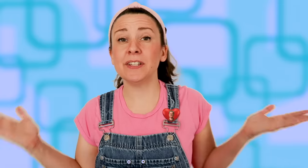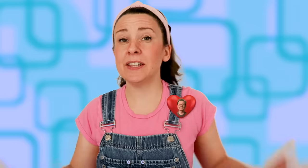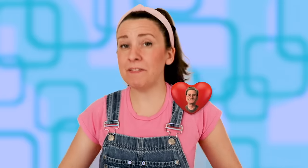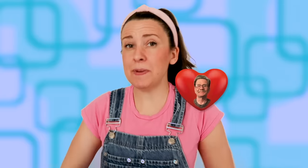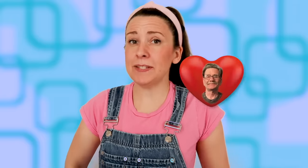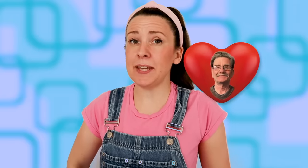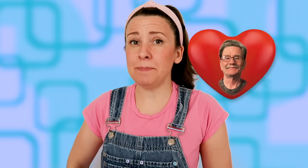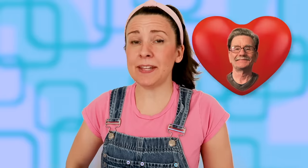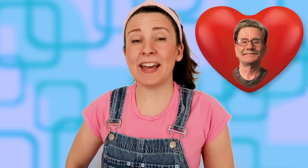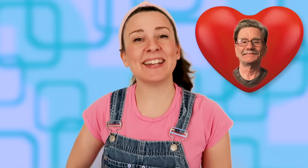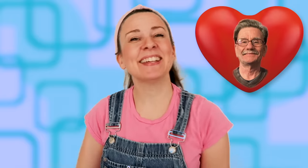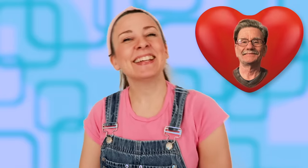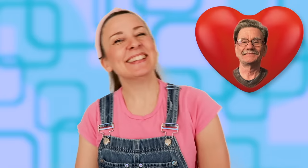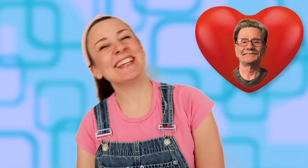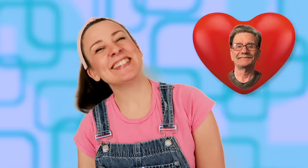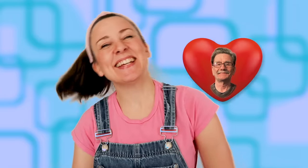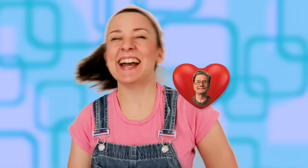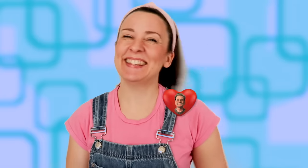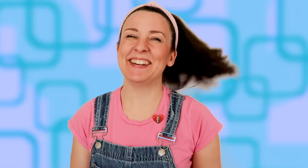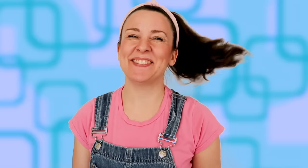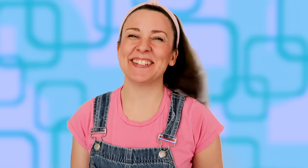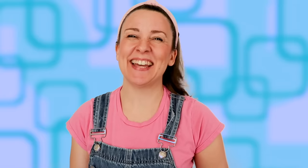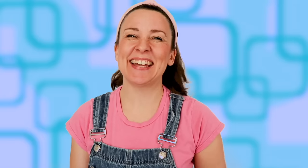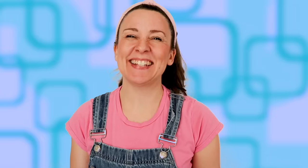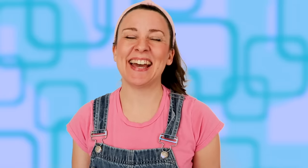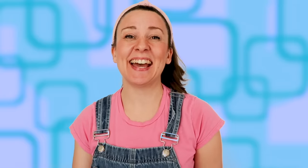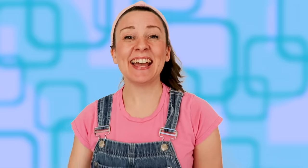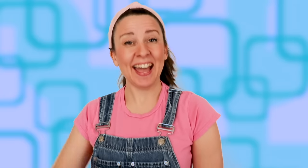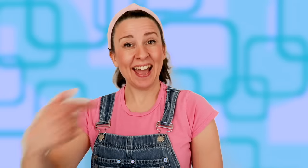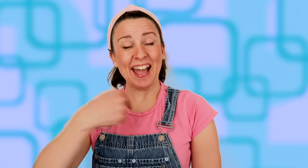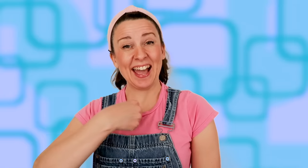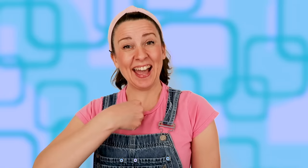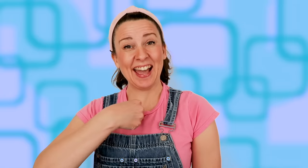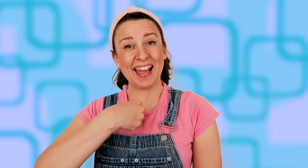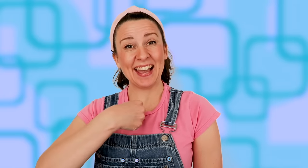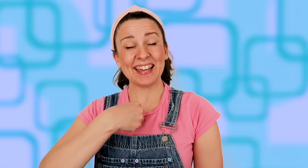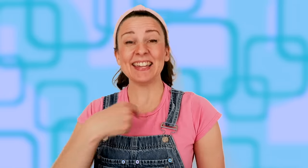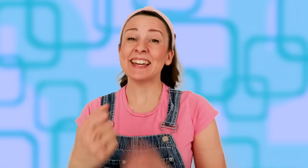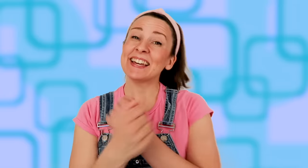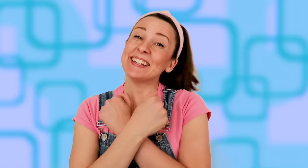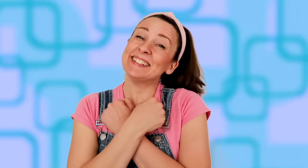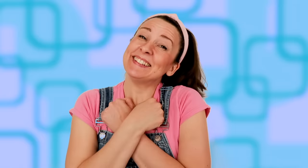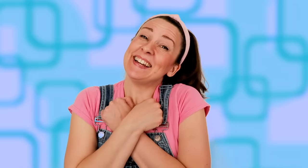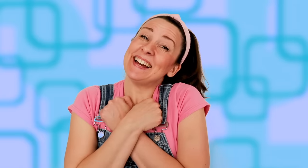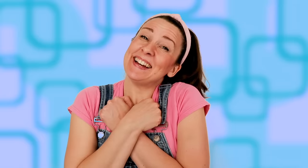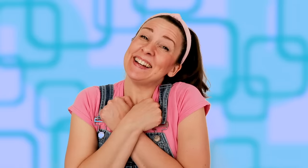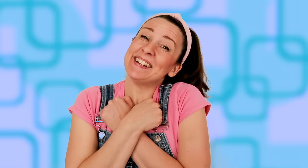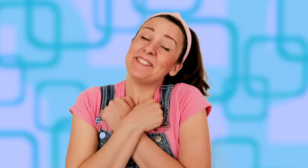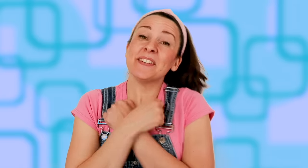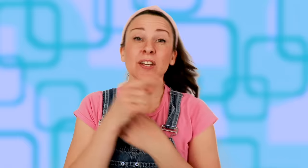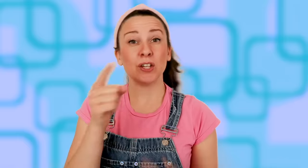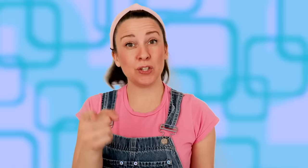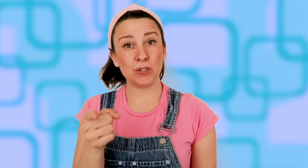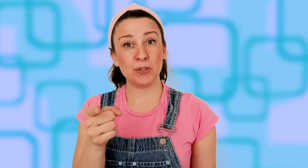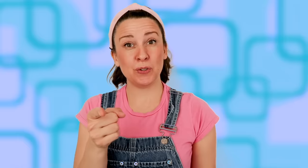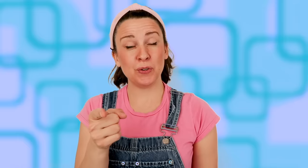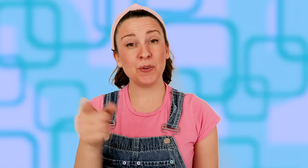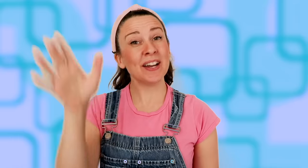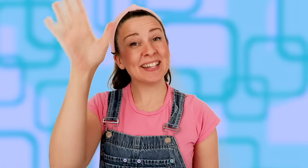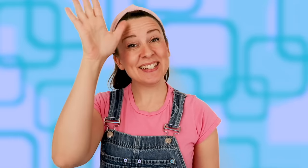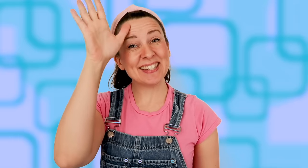I really love my stepdad! Let's say I love you, Dada. I love